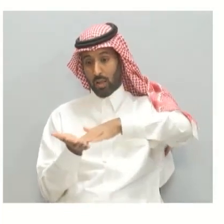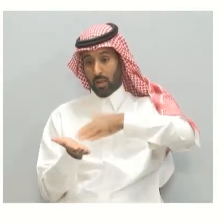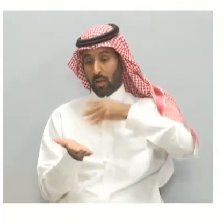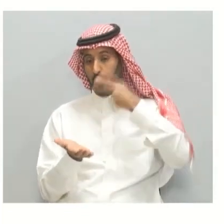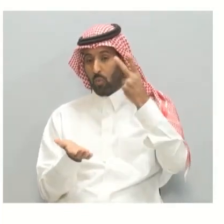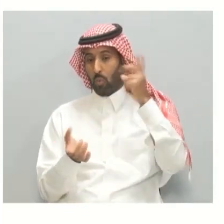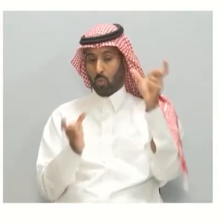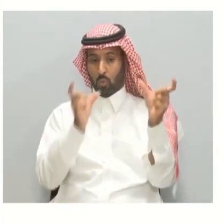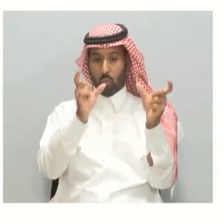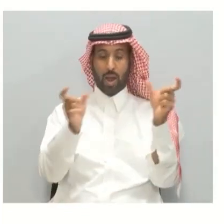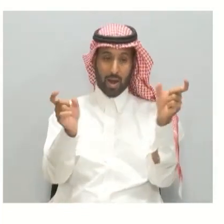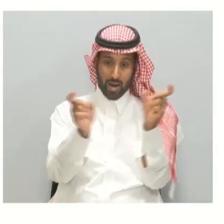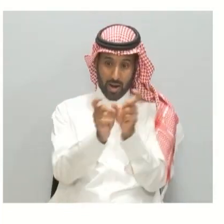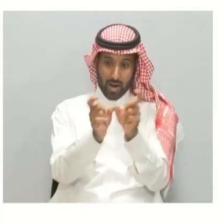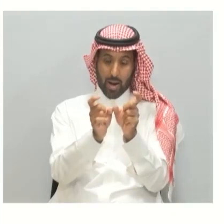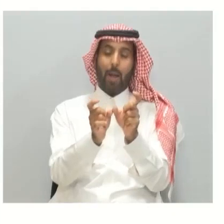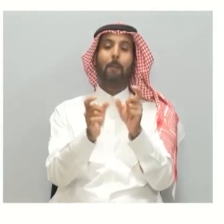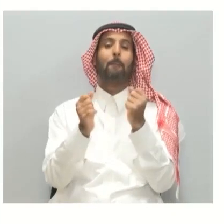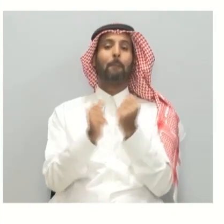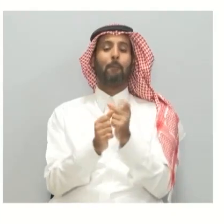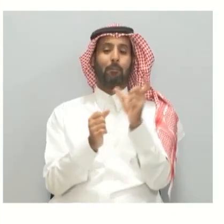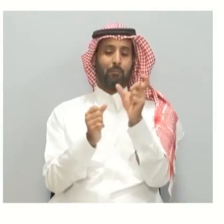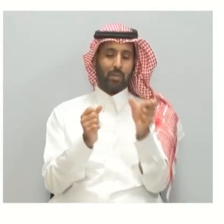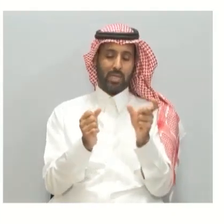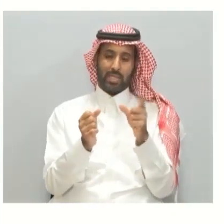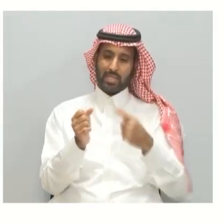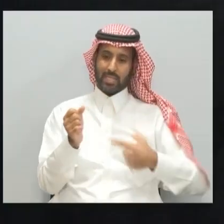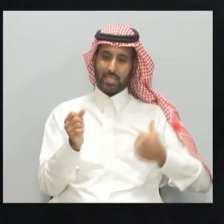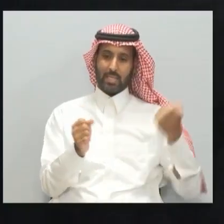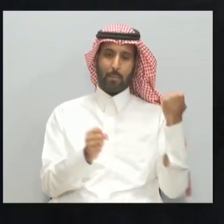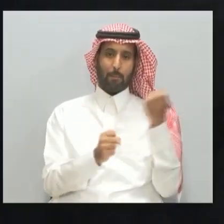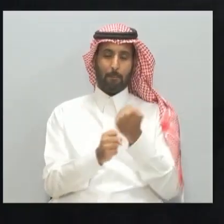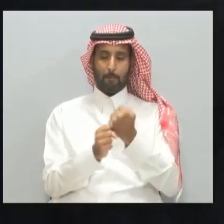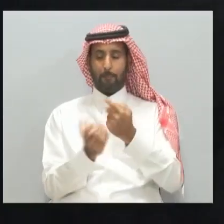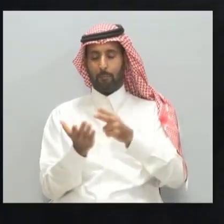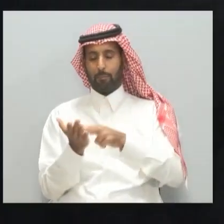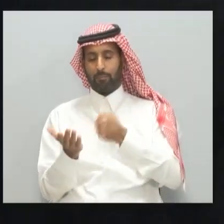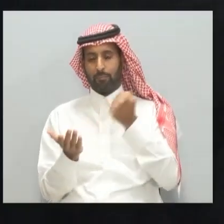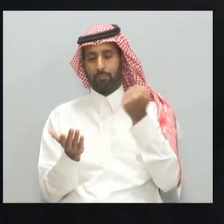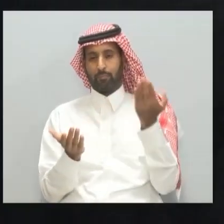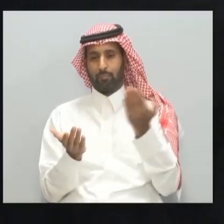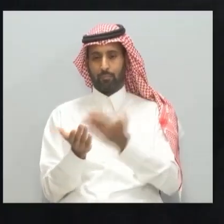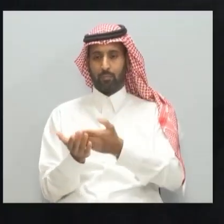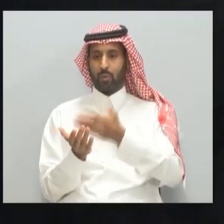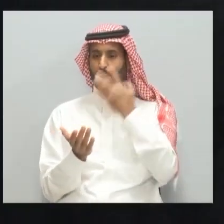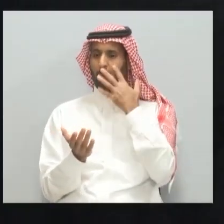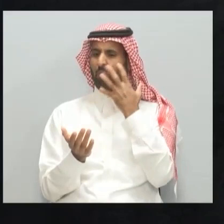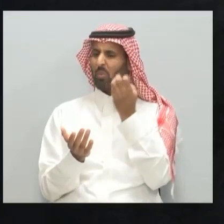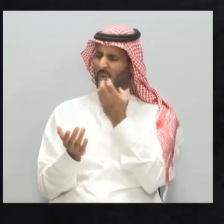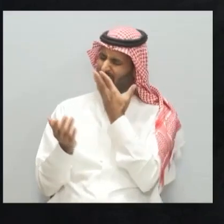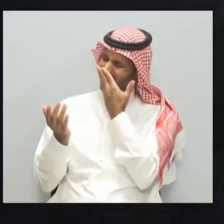two words and combined them, and this is the title of his job, cheese sprayer. And also the odor